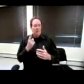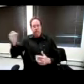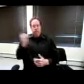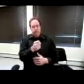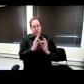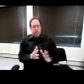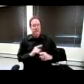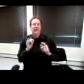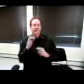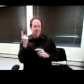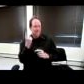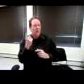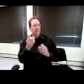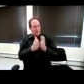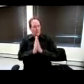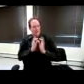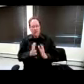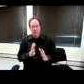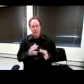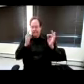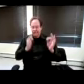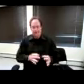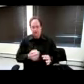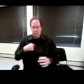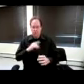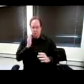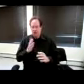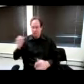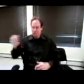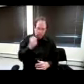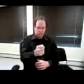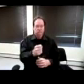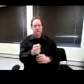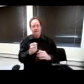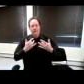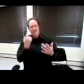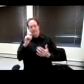requests one, absolutely. We will have that at the event for them.